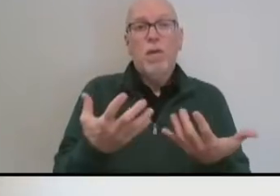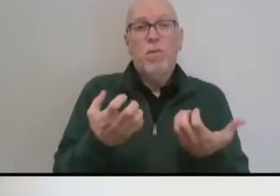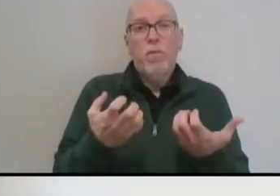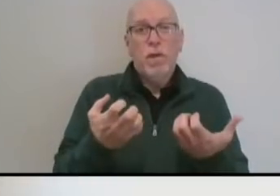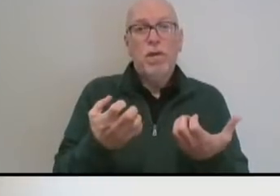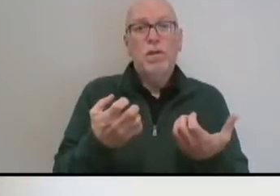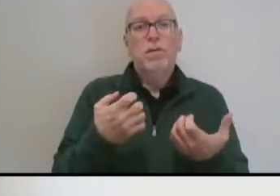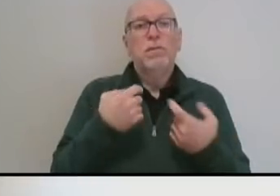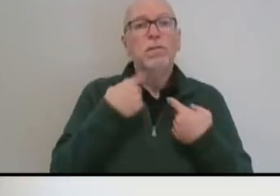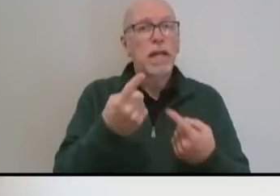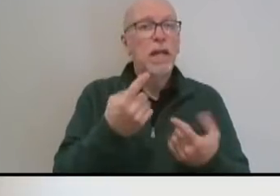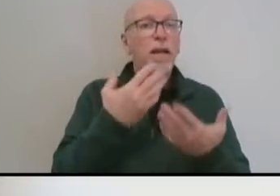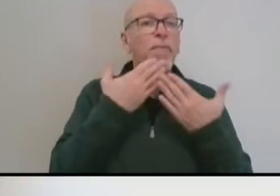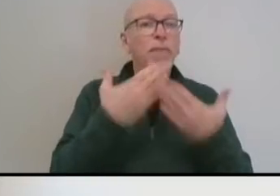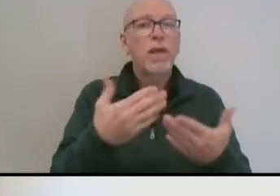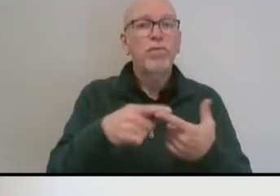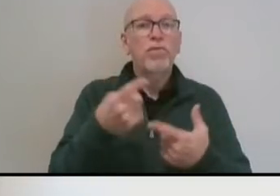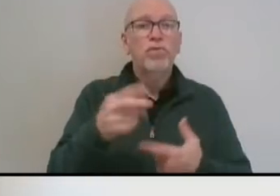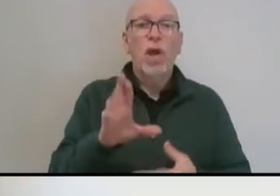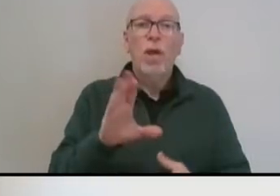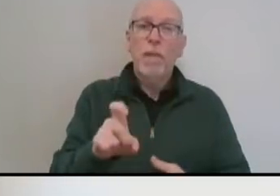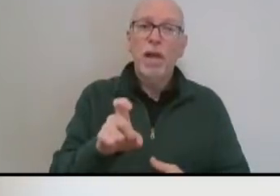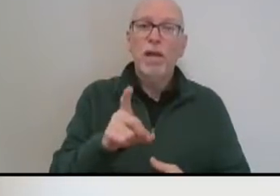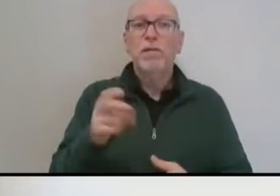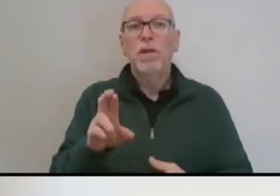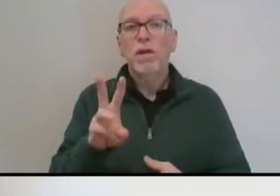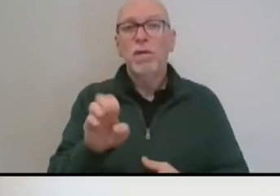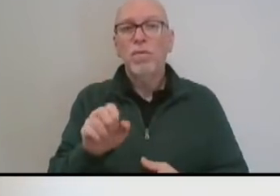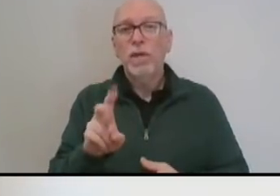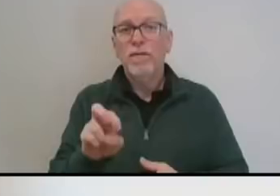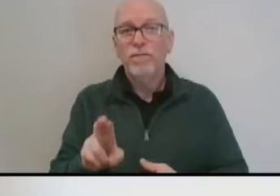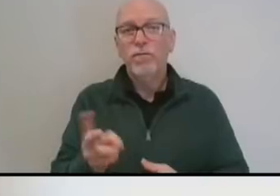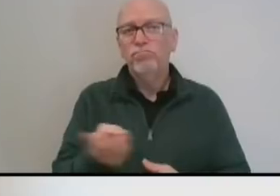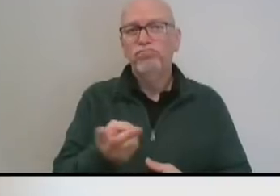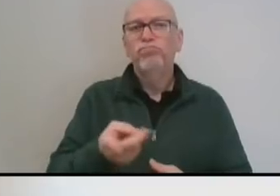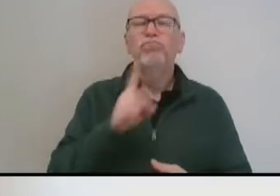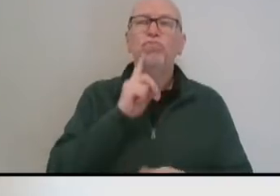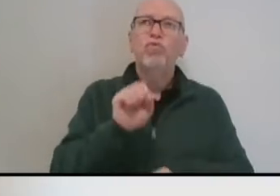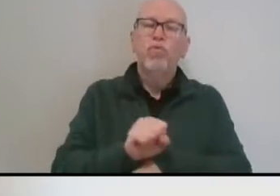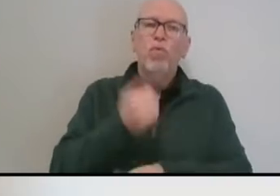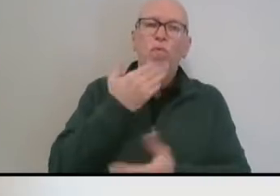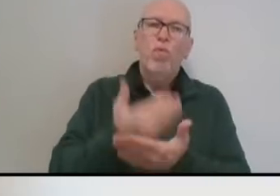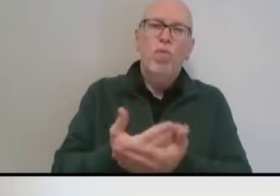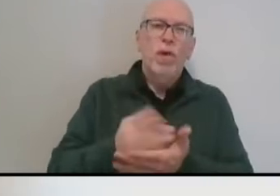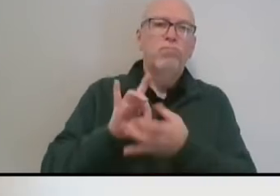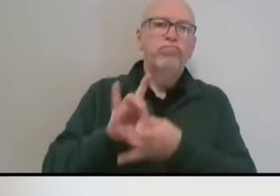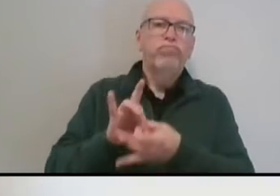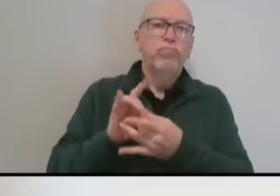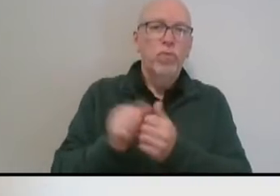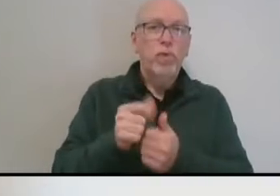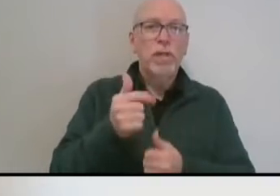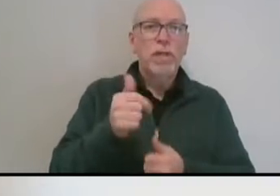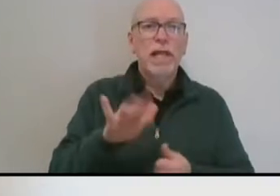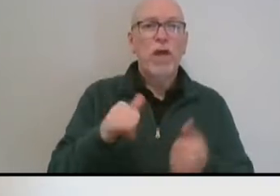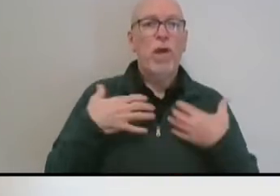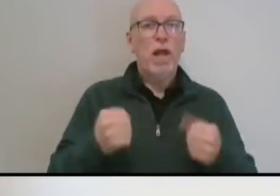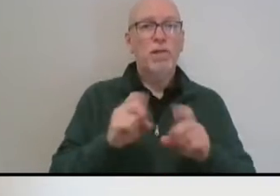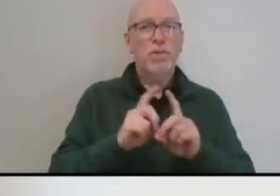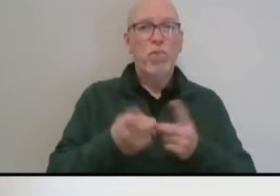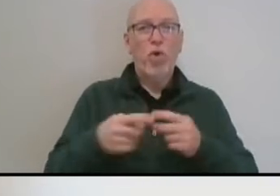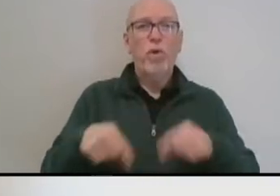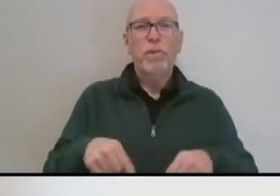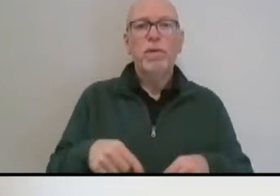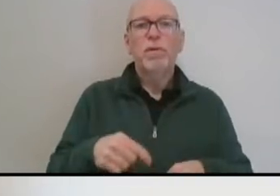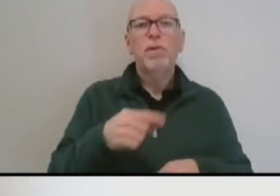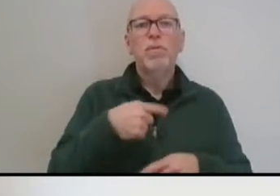say thank you to Dr. Box and Dr. Weaver, who have worked well with the Gary Health Department, so that I think